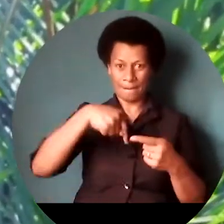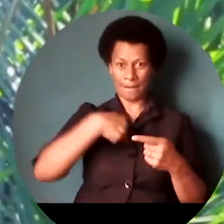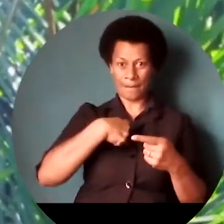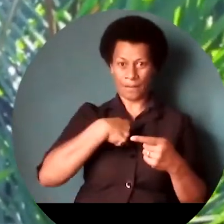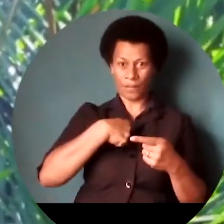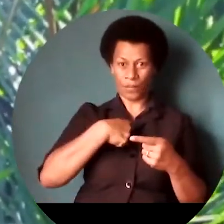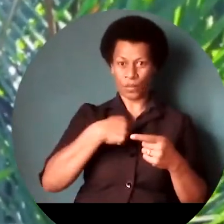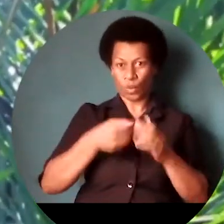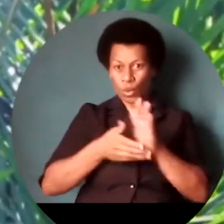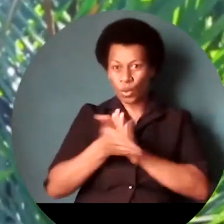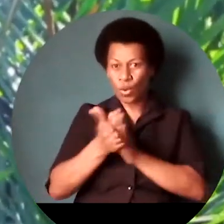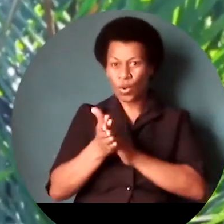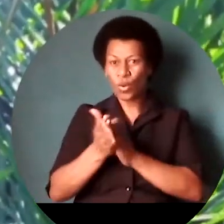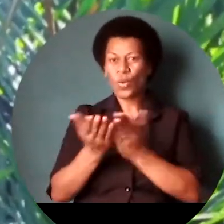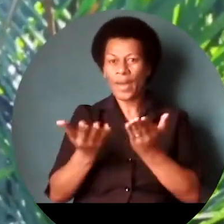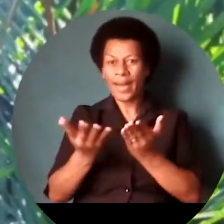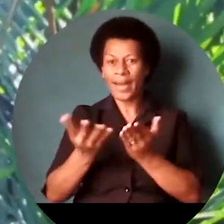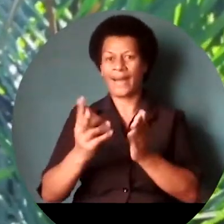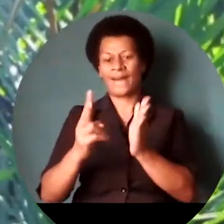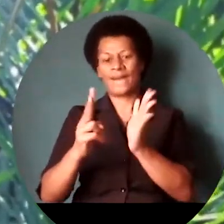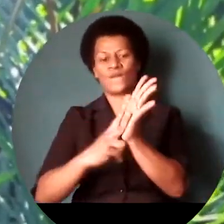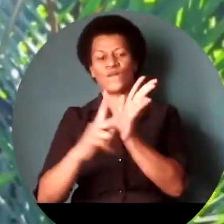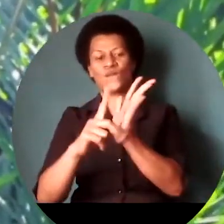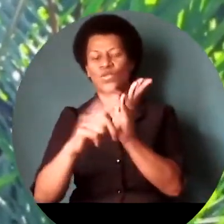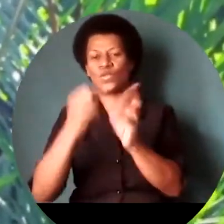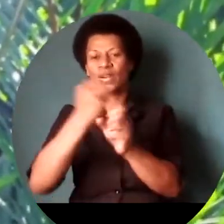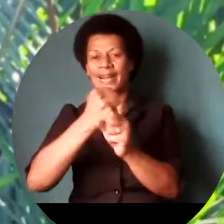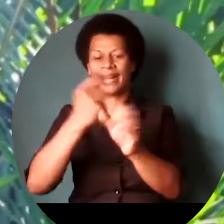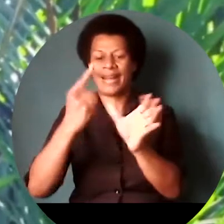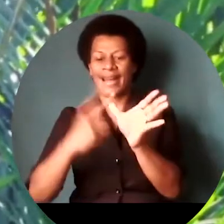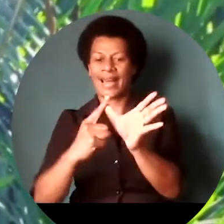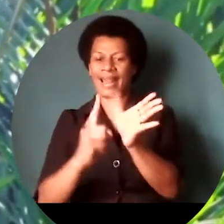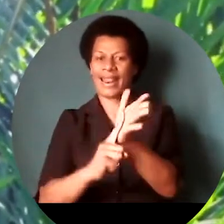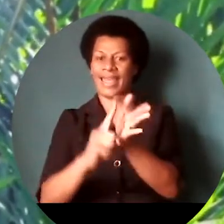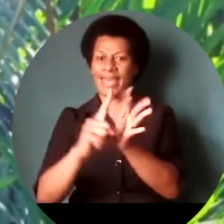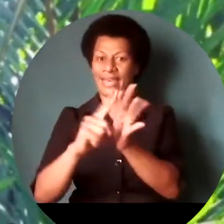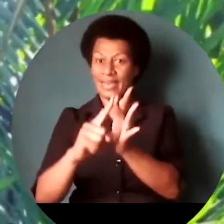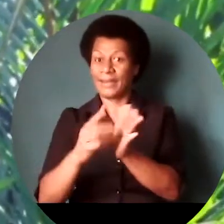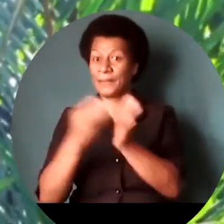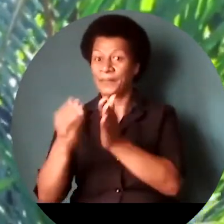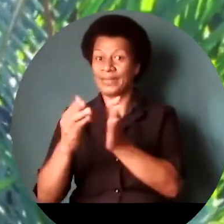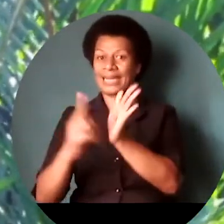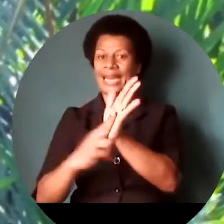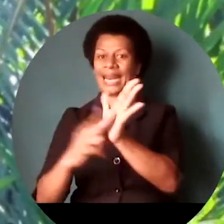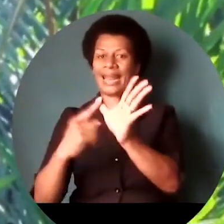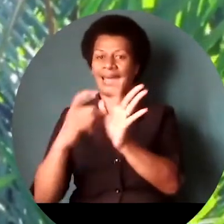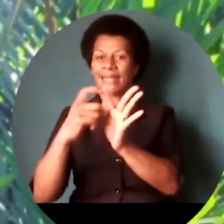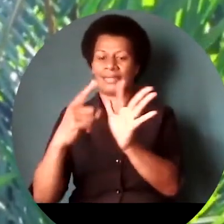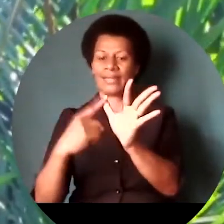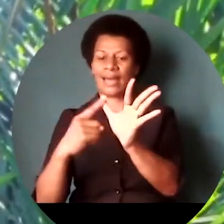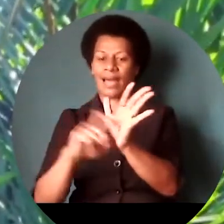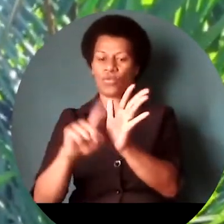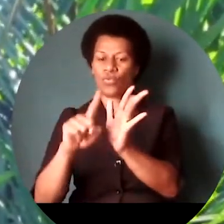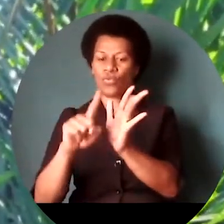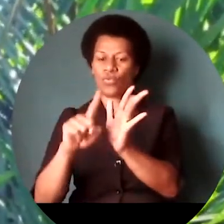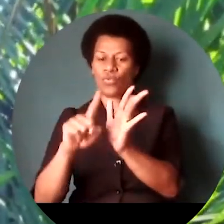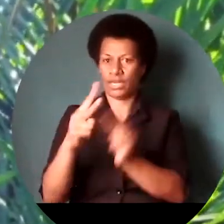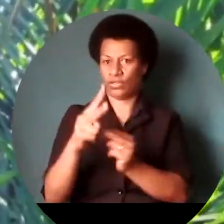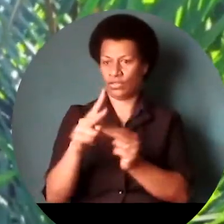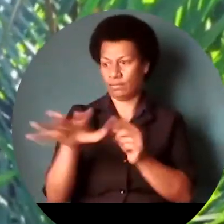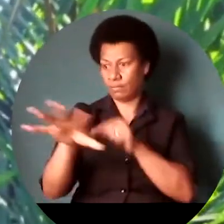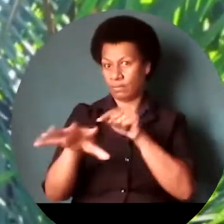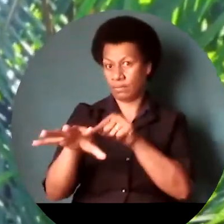team go to Bungale in Nandaro village to look at water quality in the hope